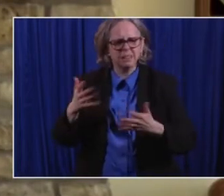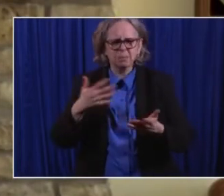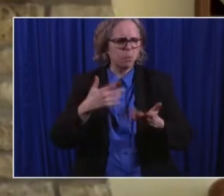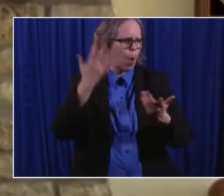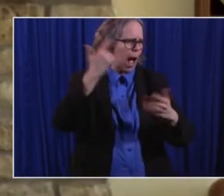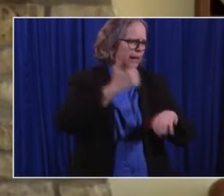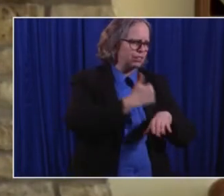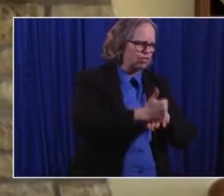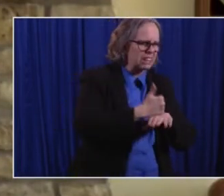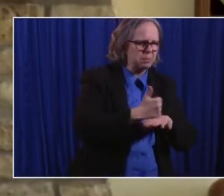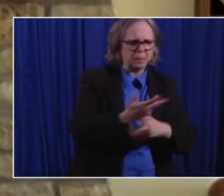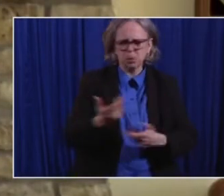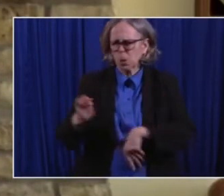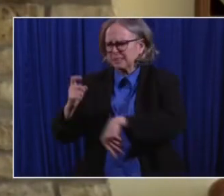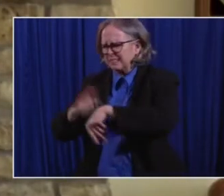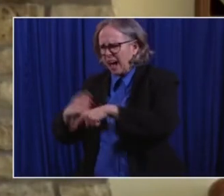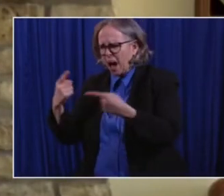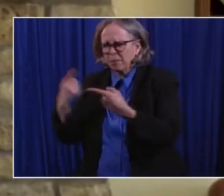scheduling.